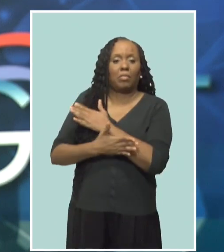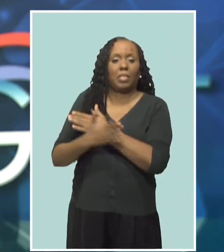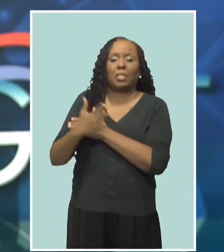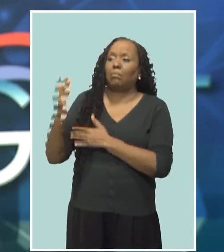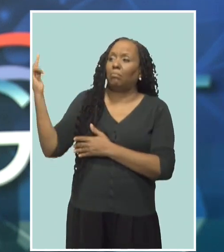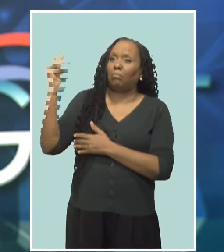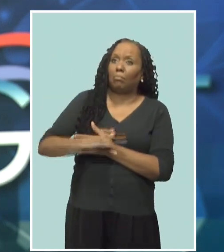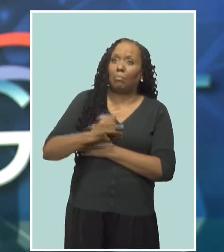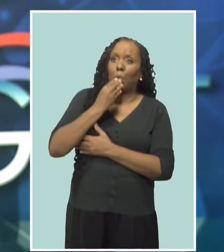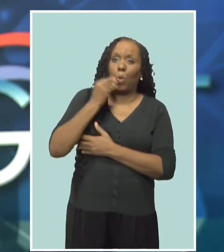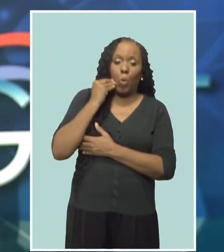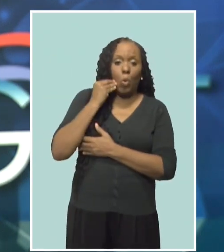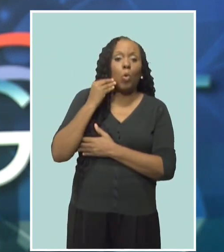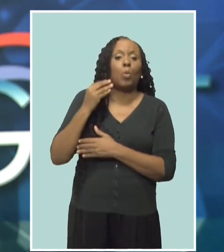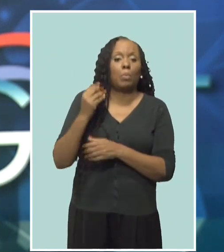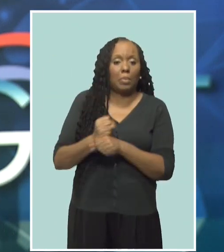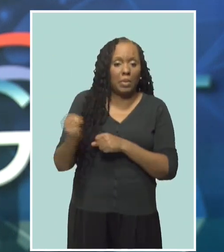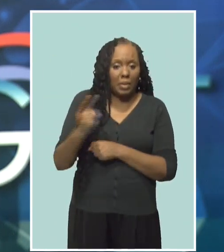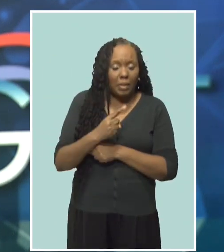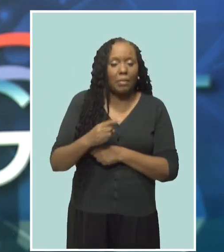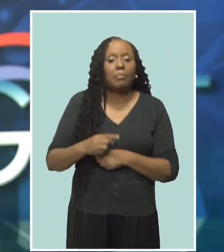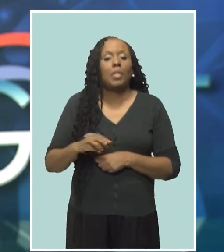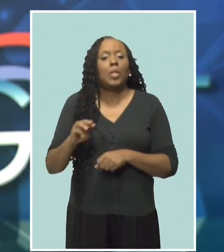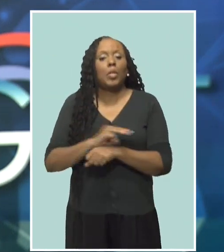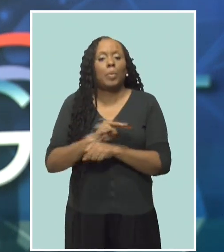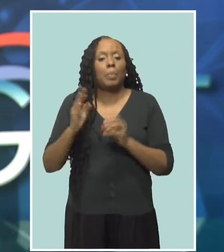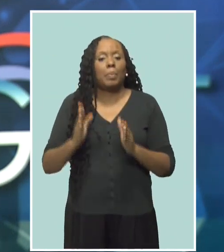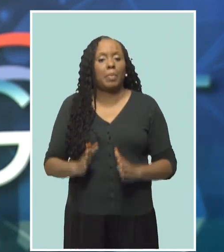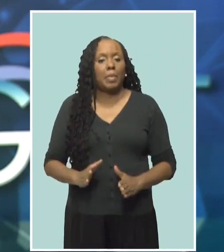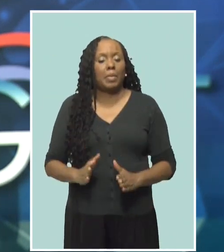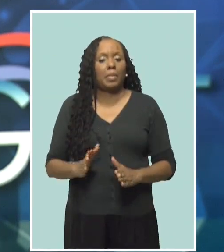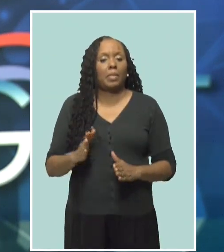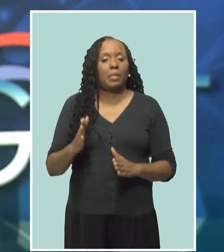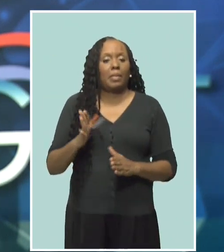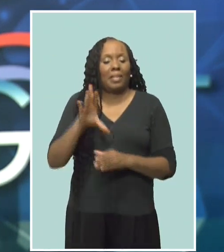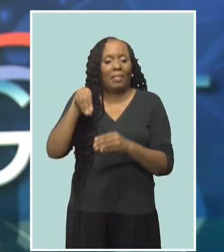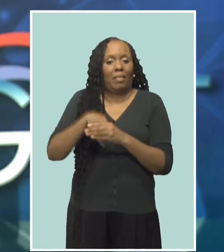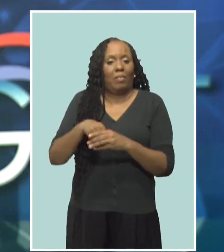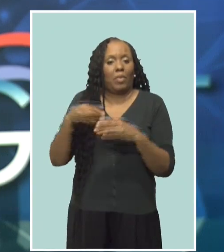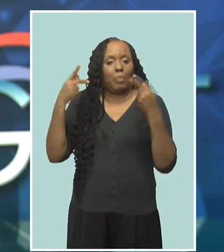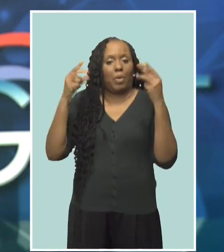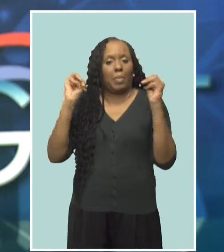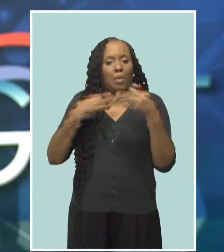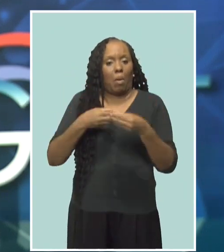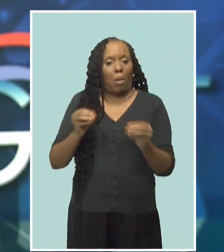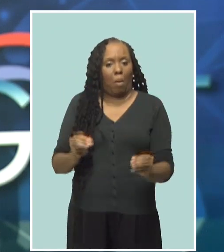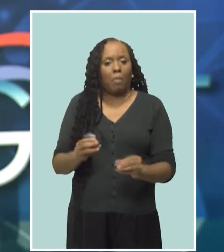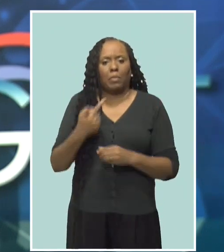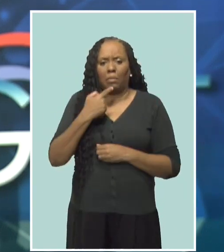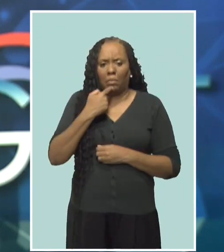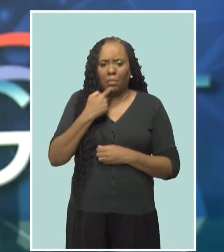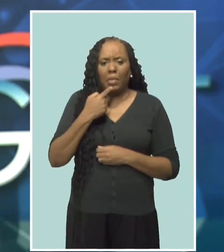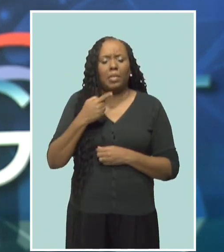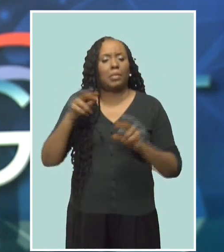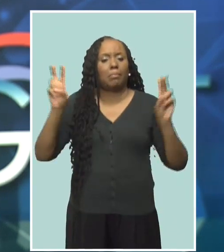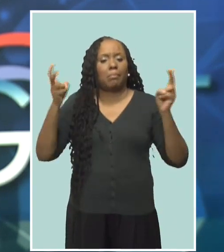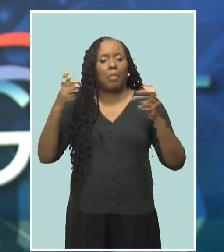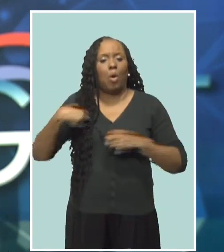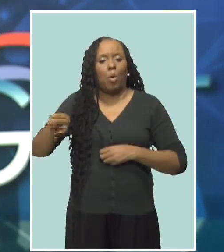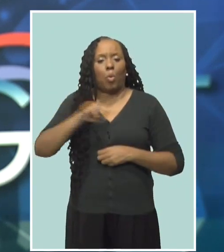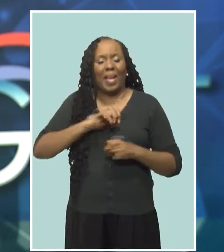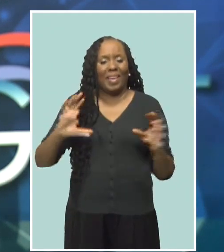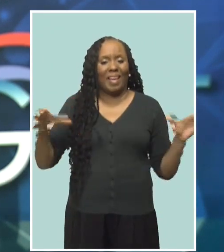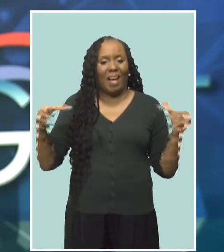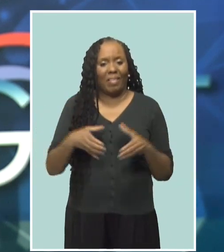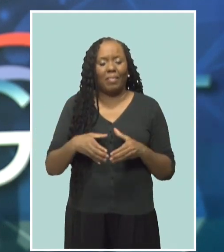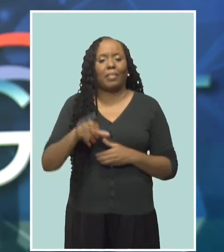diaspora, that is, to come home next year. Minister in the Prime Minister's office, Senator Dr. Chantal Munro-Knight, says the